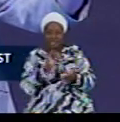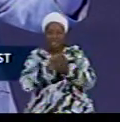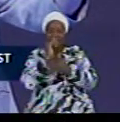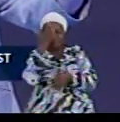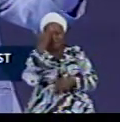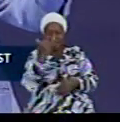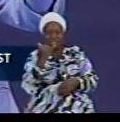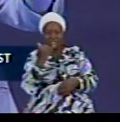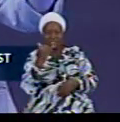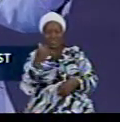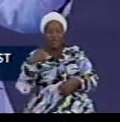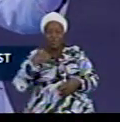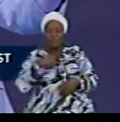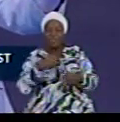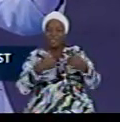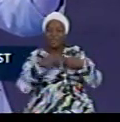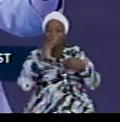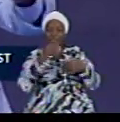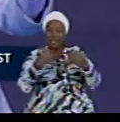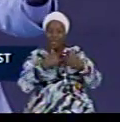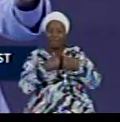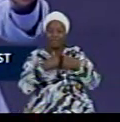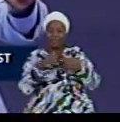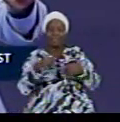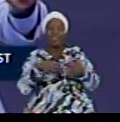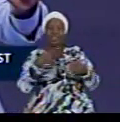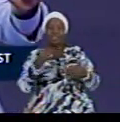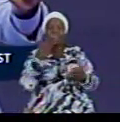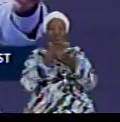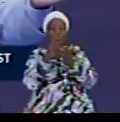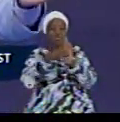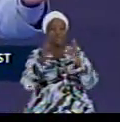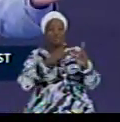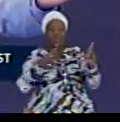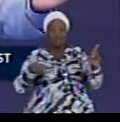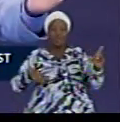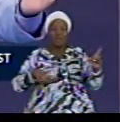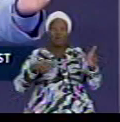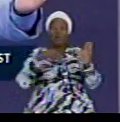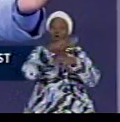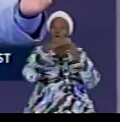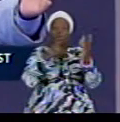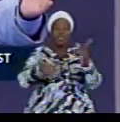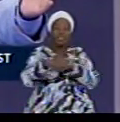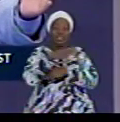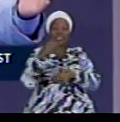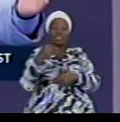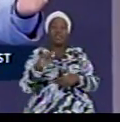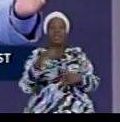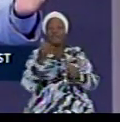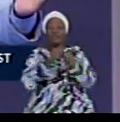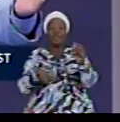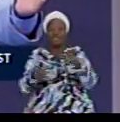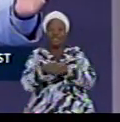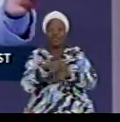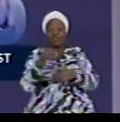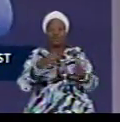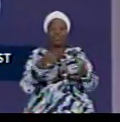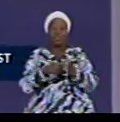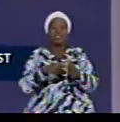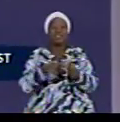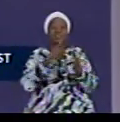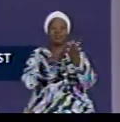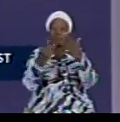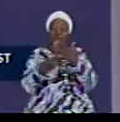why we have been having the goodness of the Lord all the days, every day of this